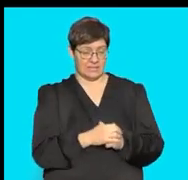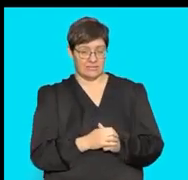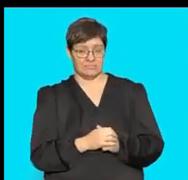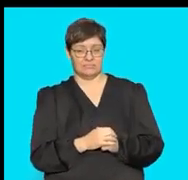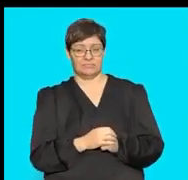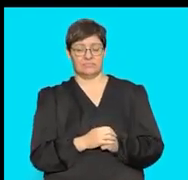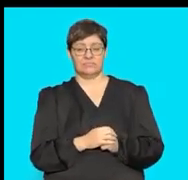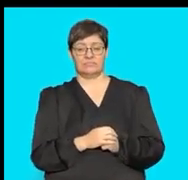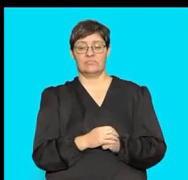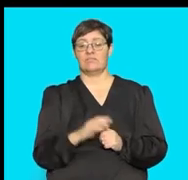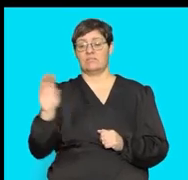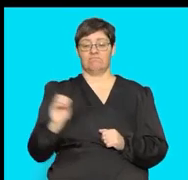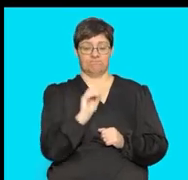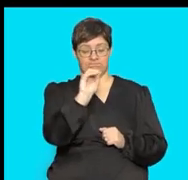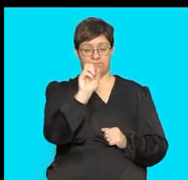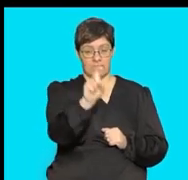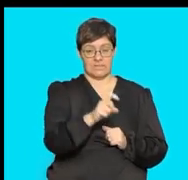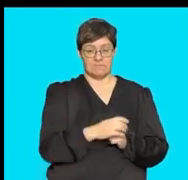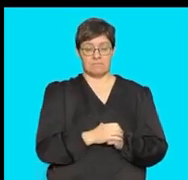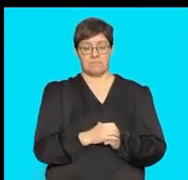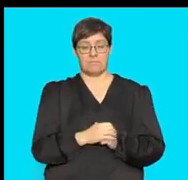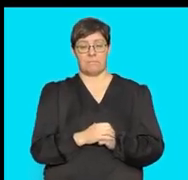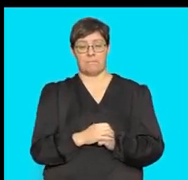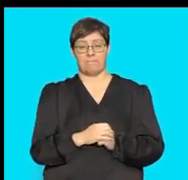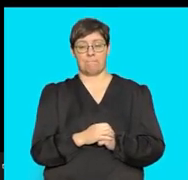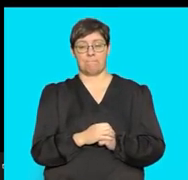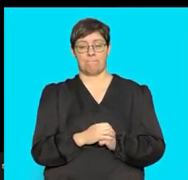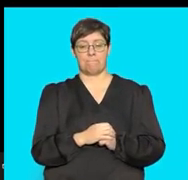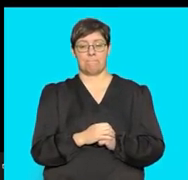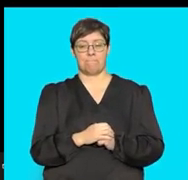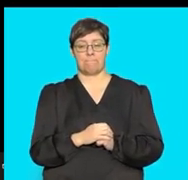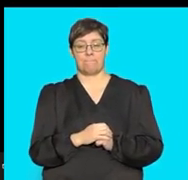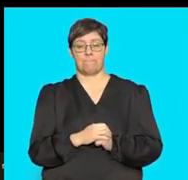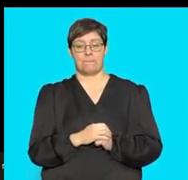calculator. So let's do that quickly.